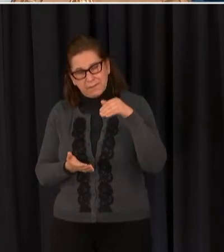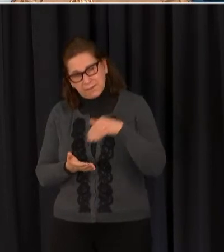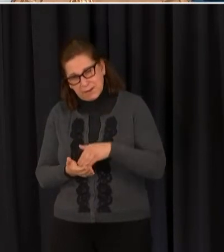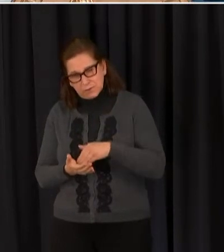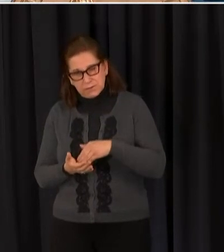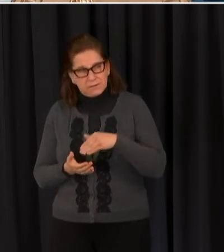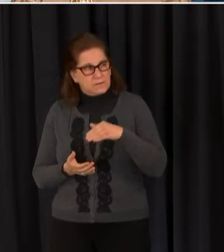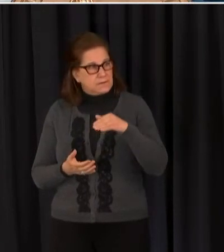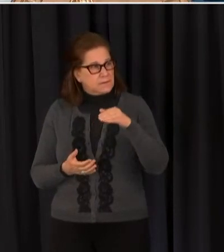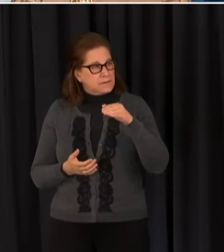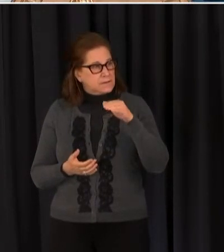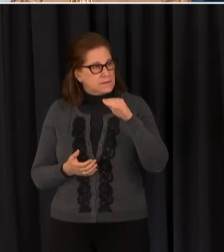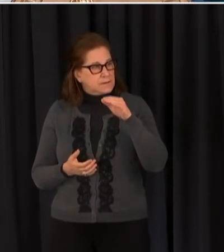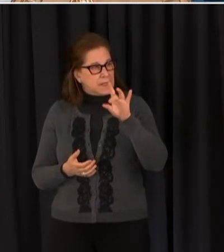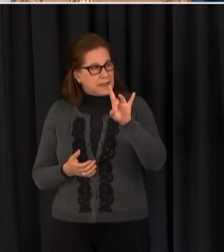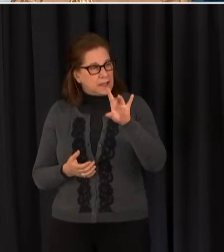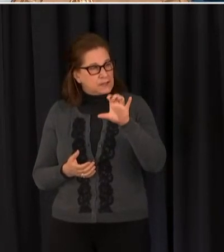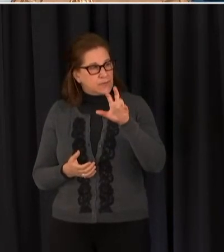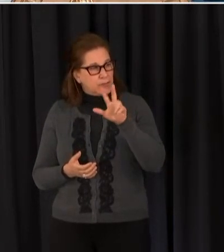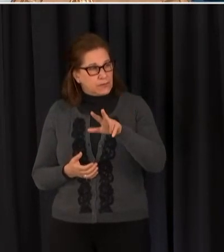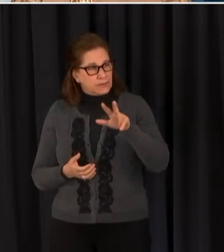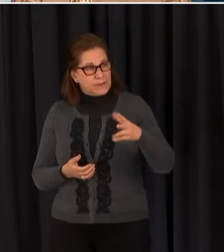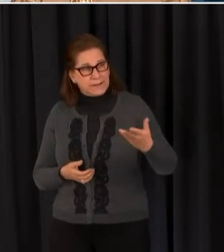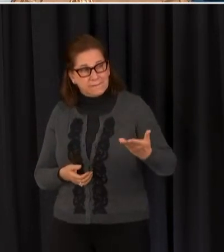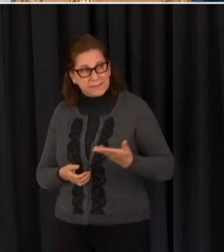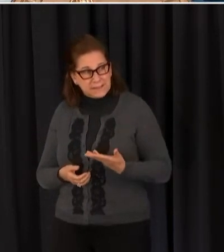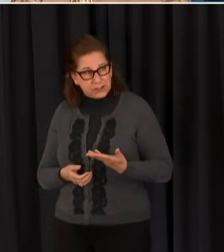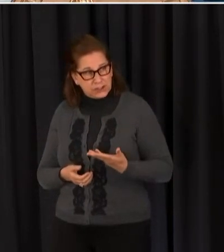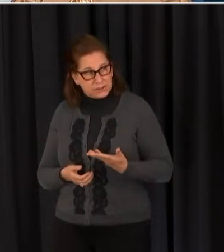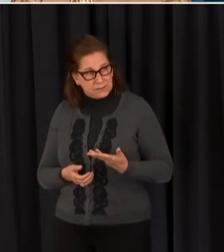14,833 invitations for